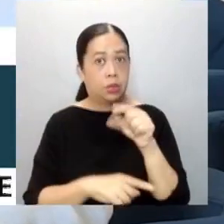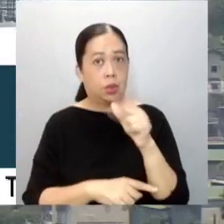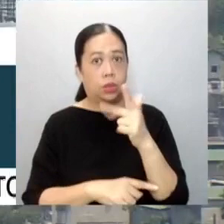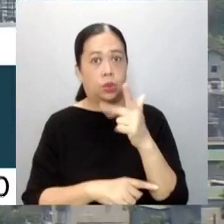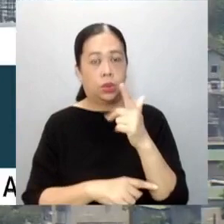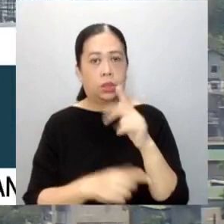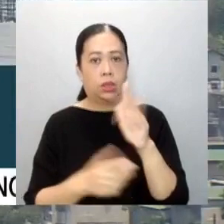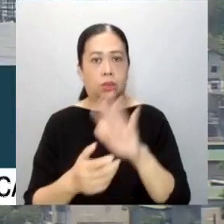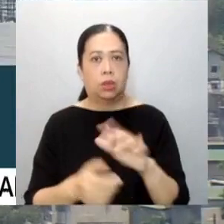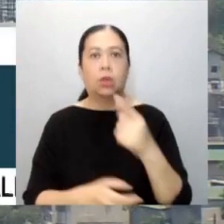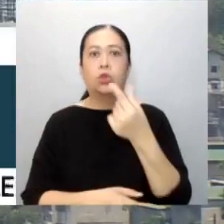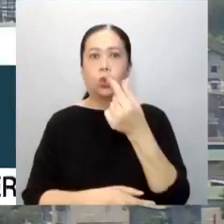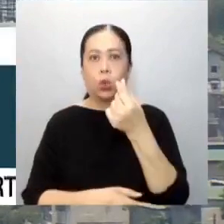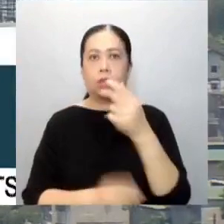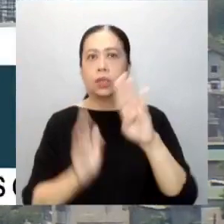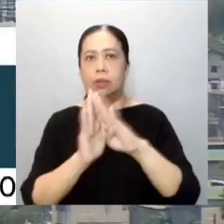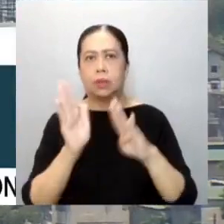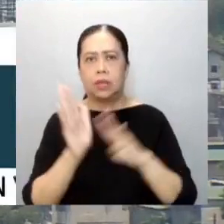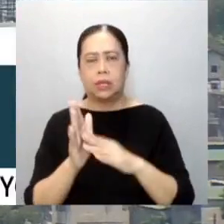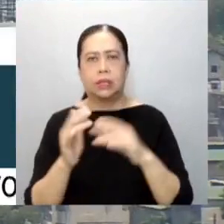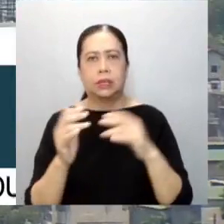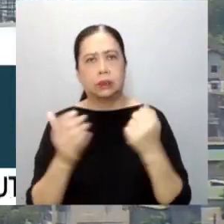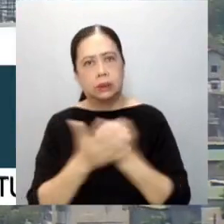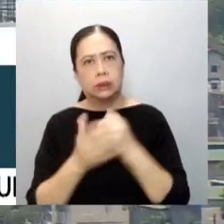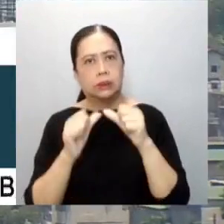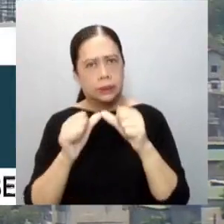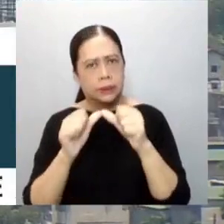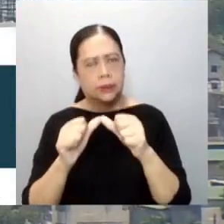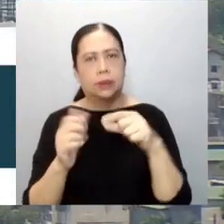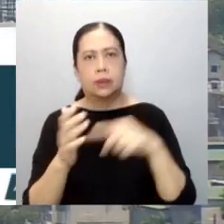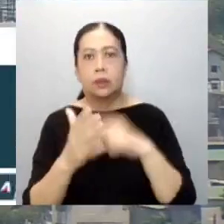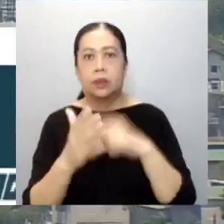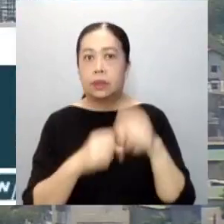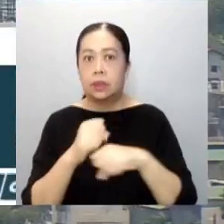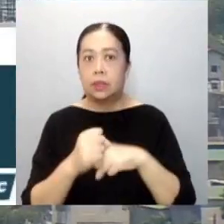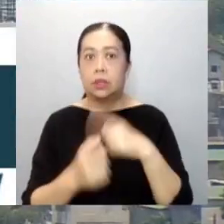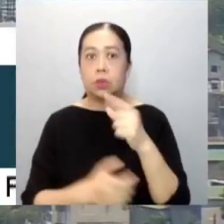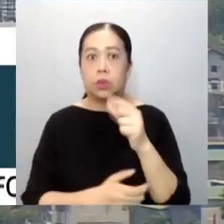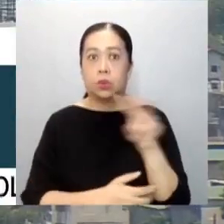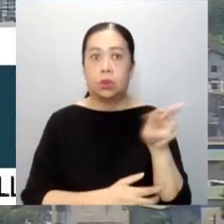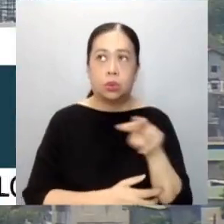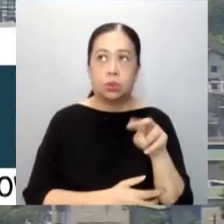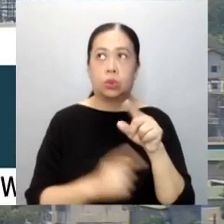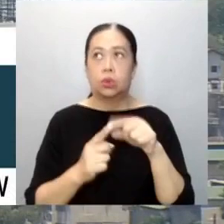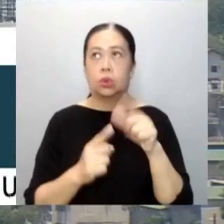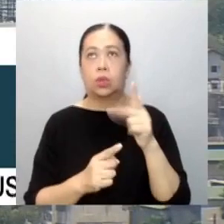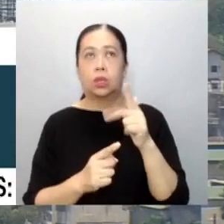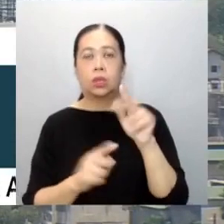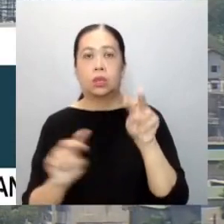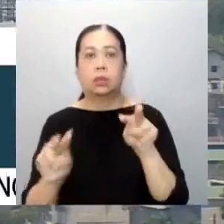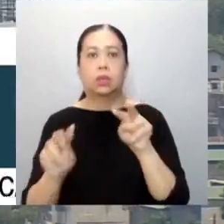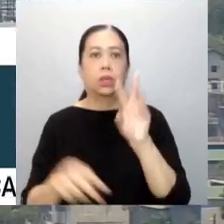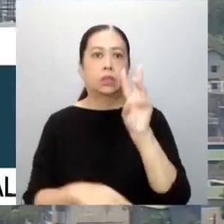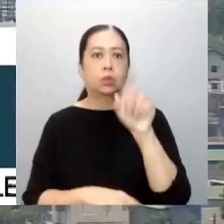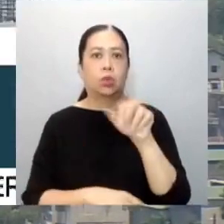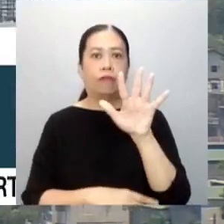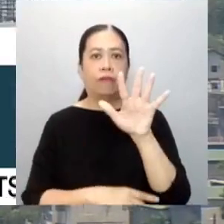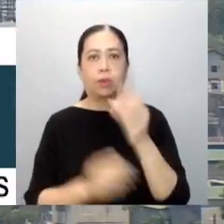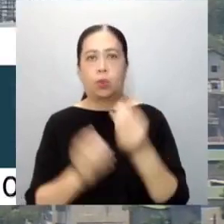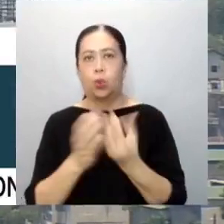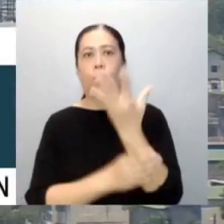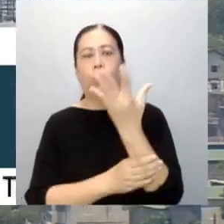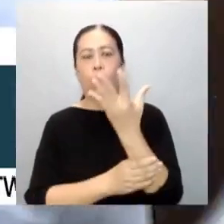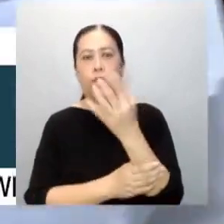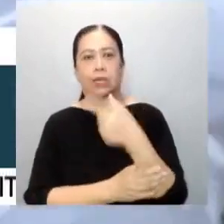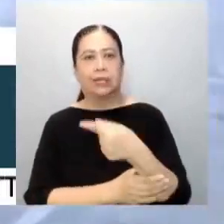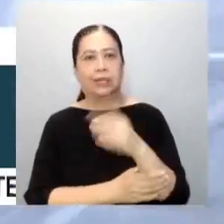20. Sayang momentum natin. This year, 2022 to 2023, we're looking at 6.5 growth, GDP